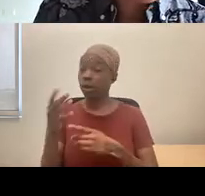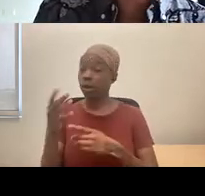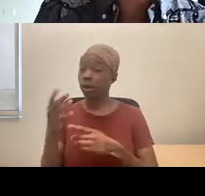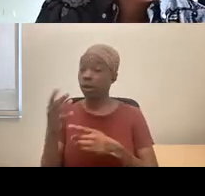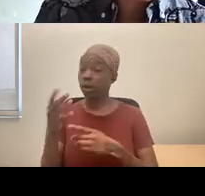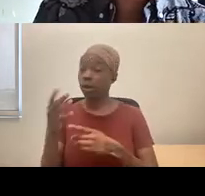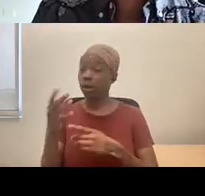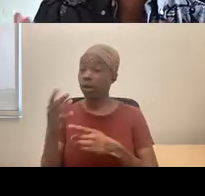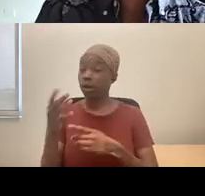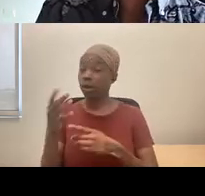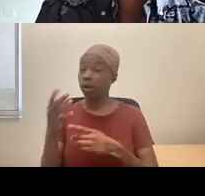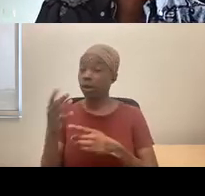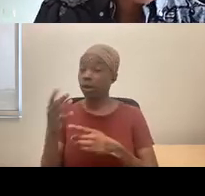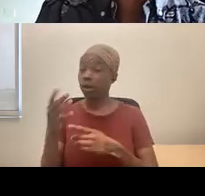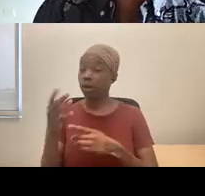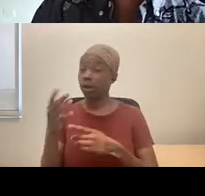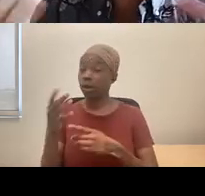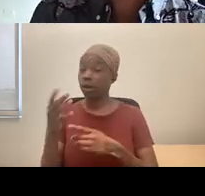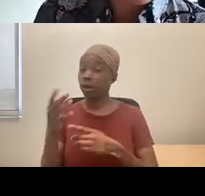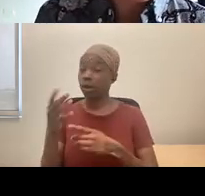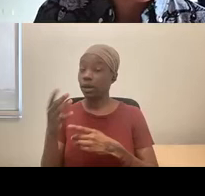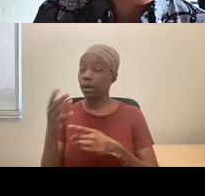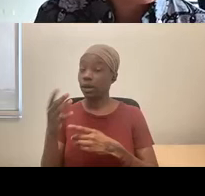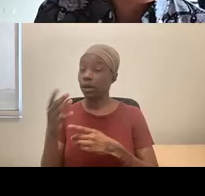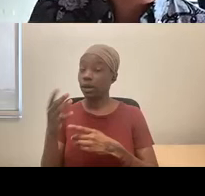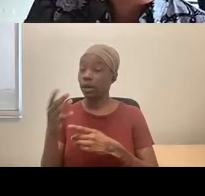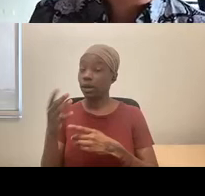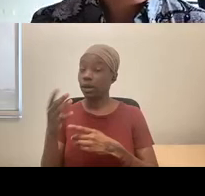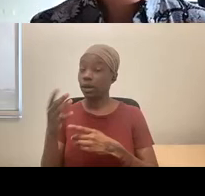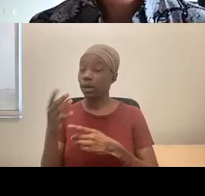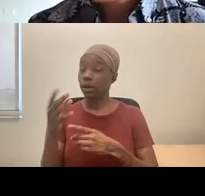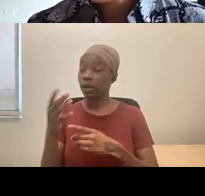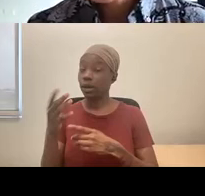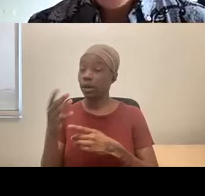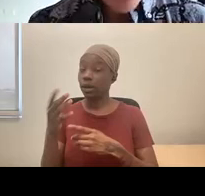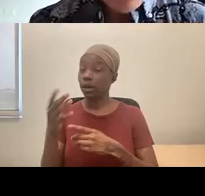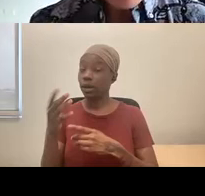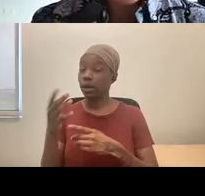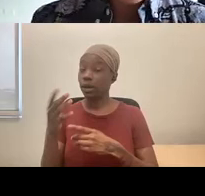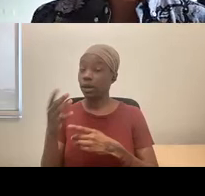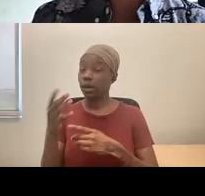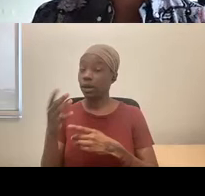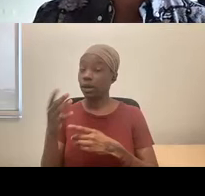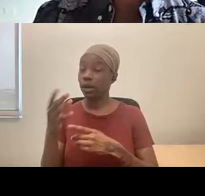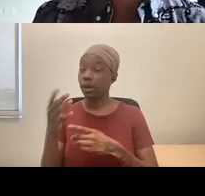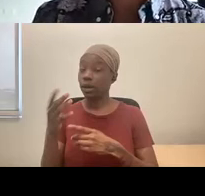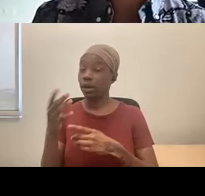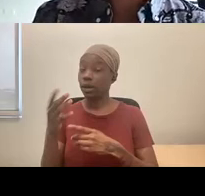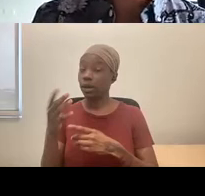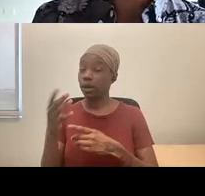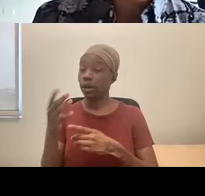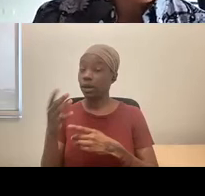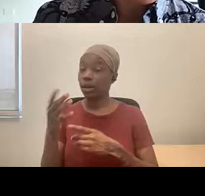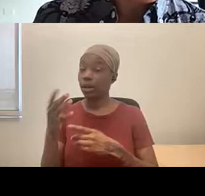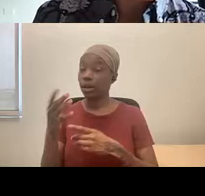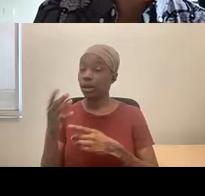Zoom call or meeting, Zoom itself will ask me if it can have access again. So again, if you're going into a conversation